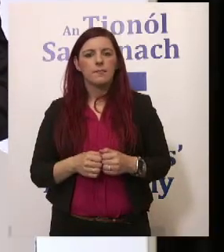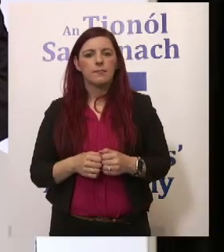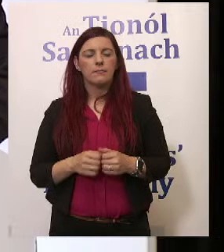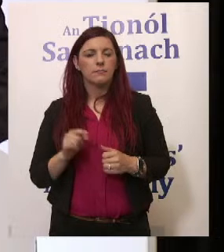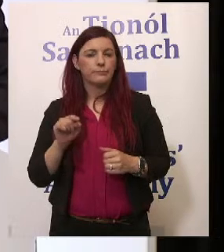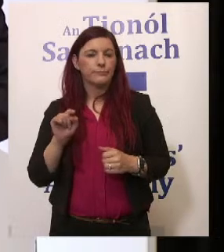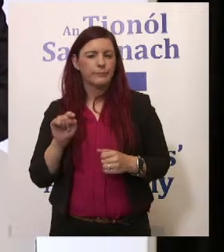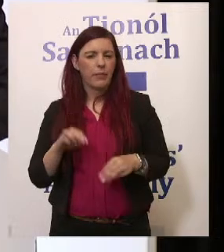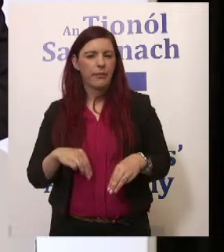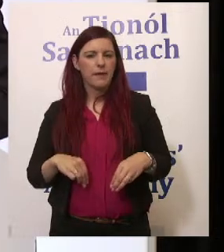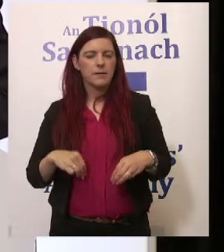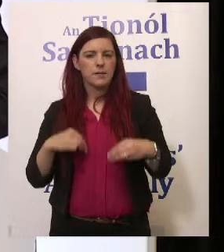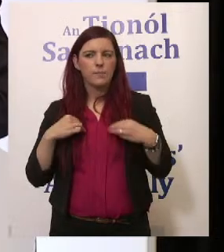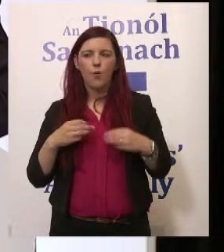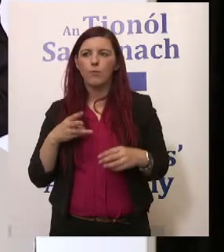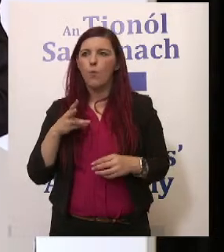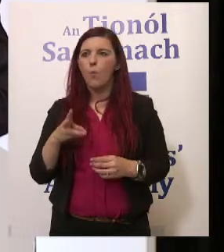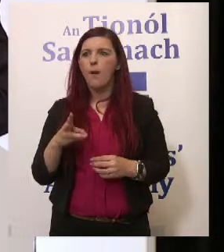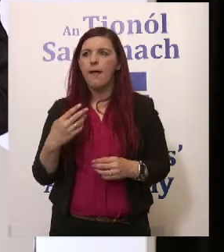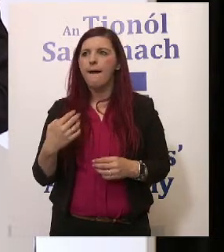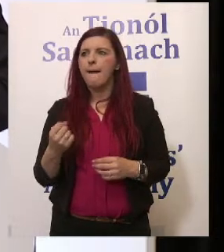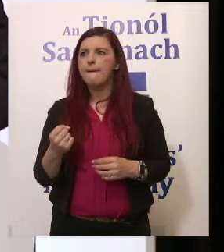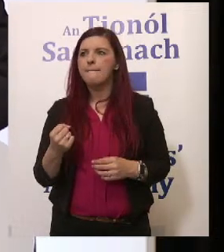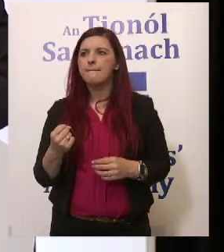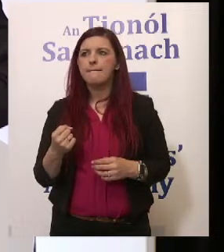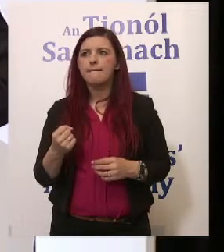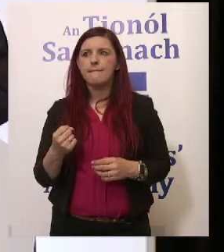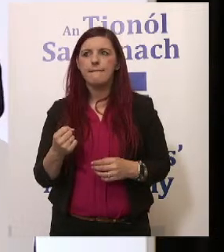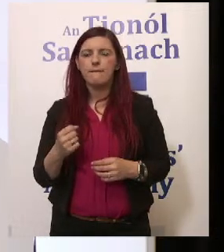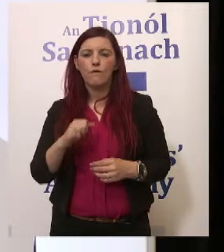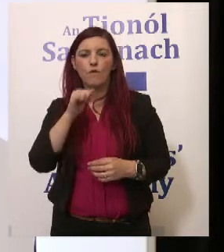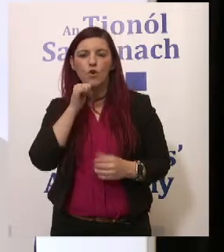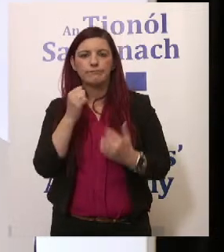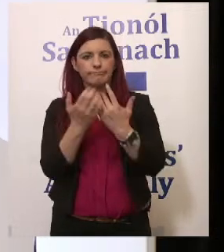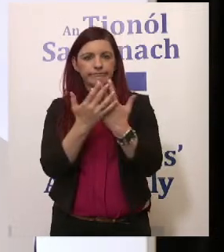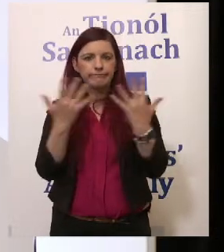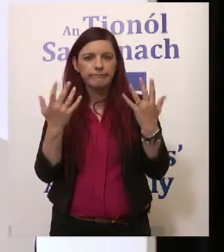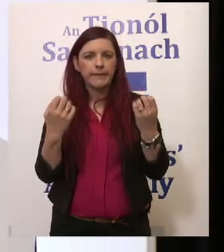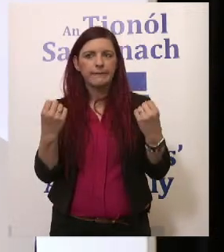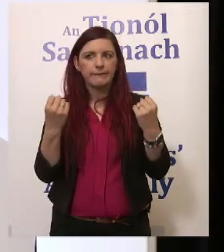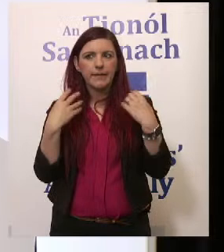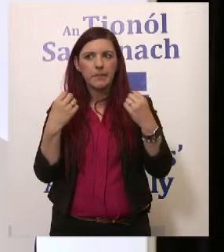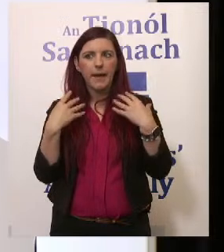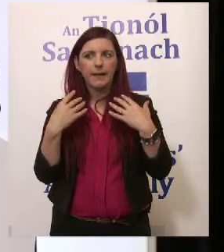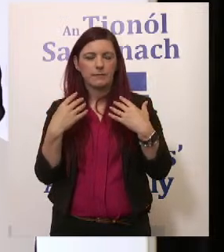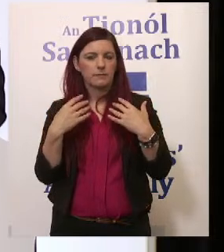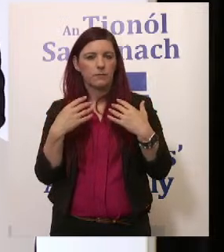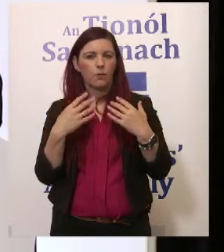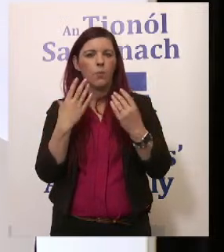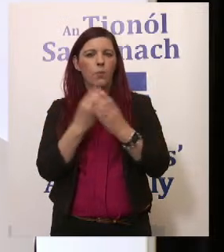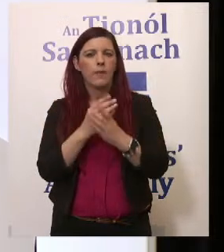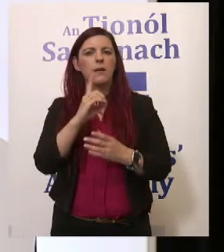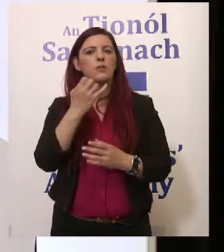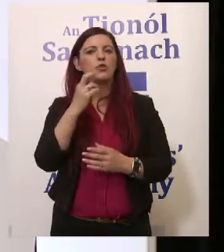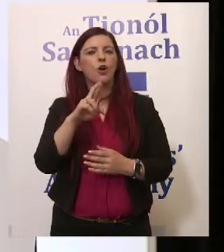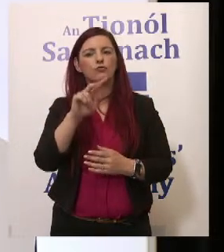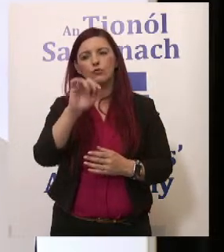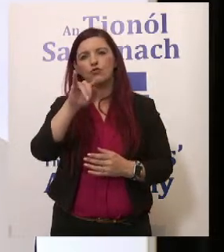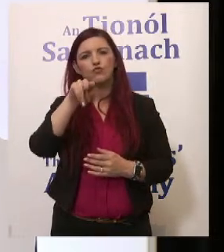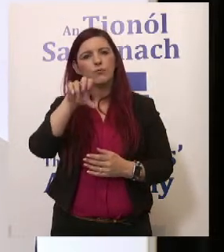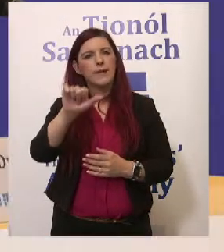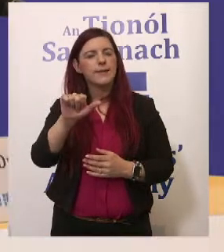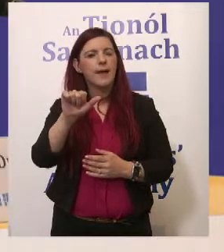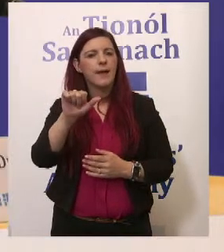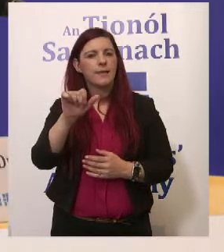This morning we are going to do our plenary feedback session with Dr. Theresa Reidy, who spoke